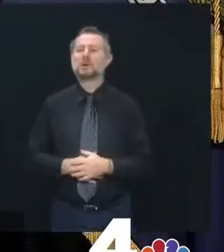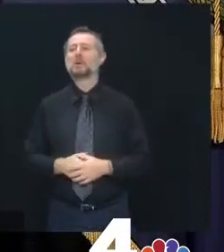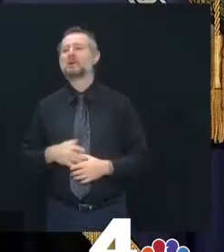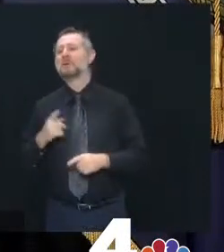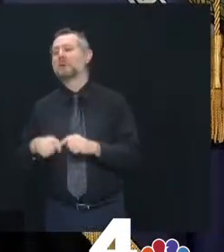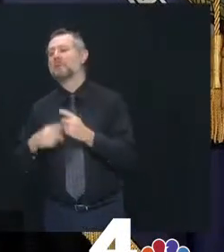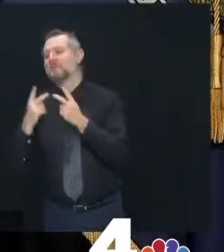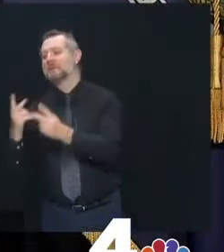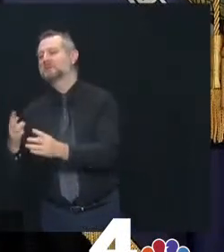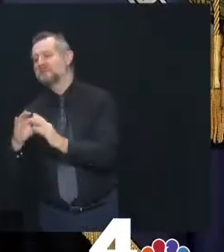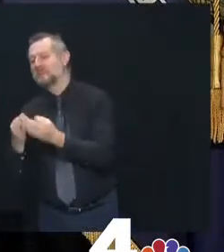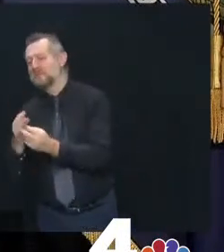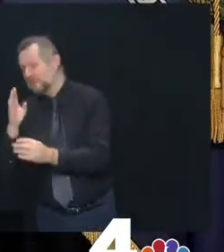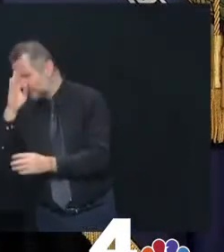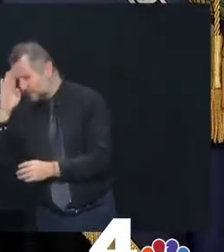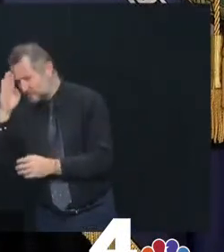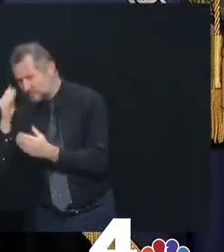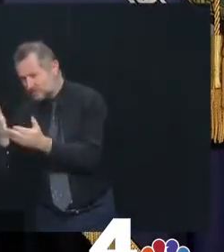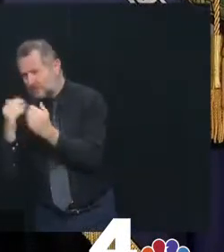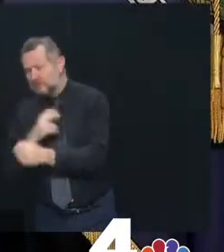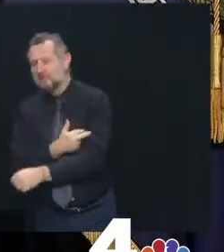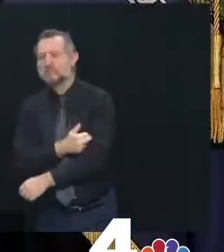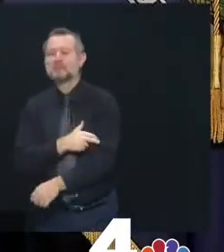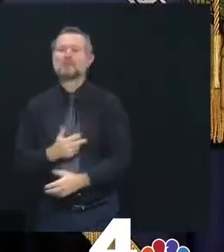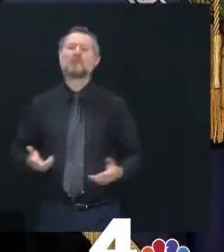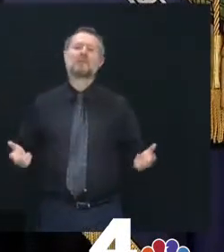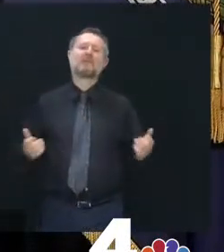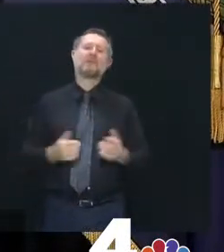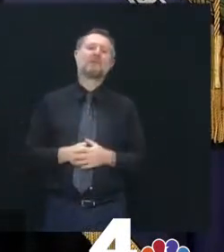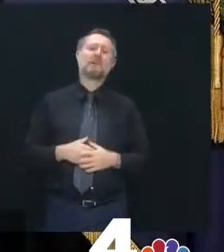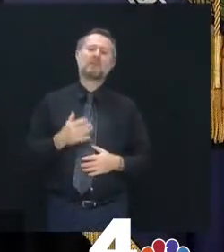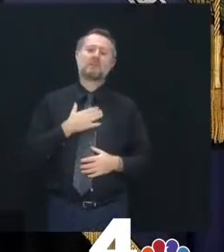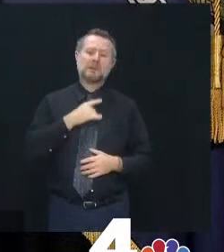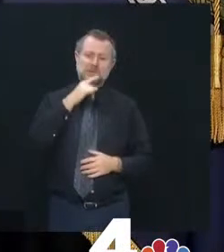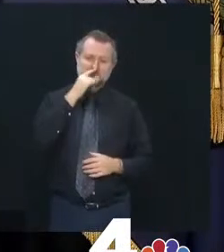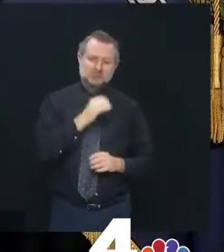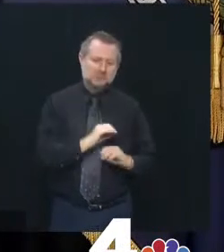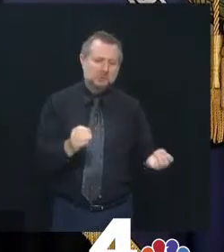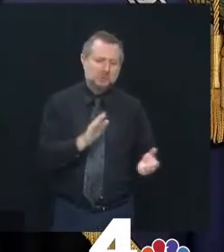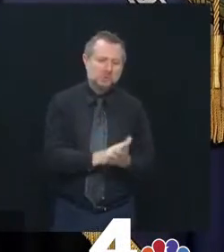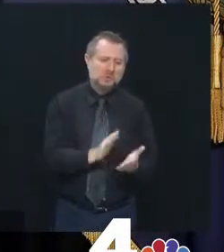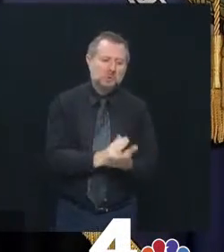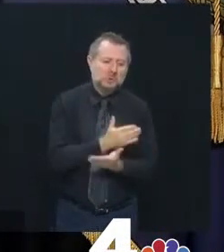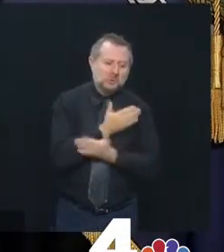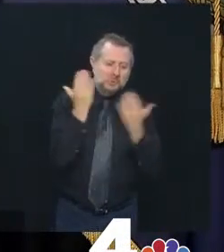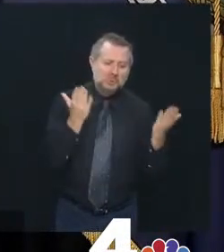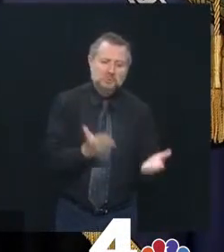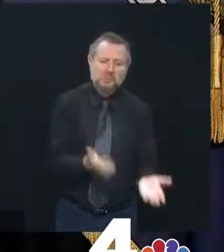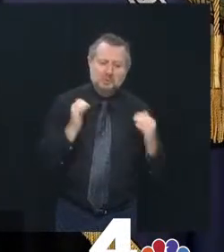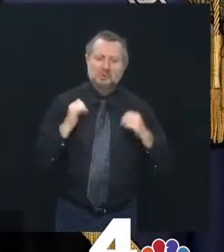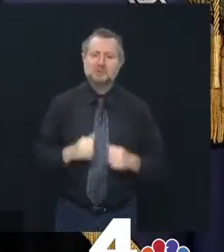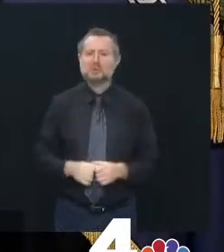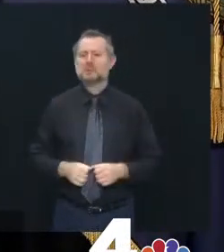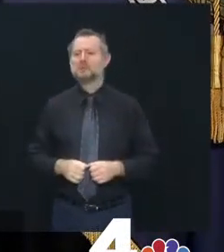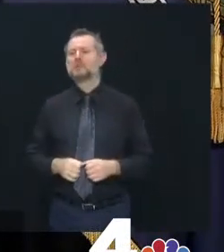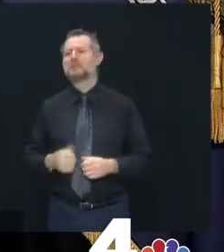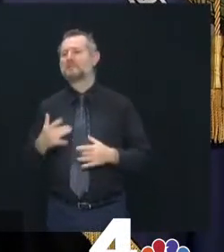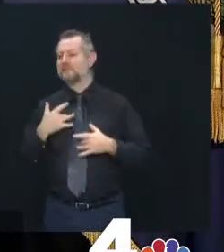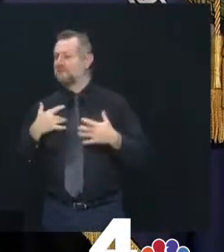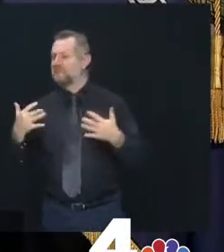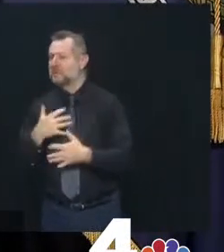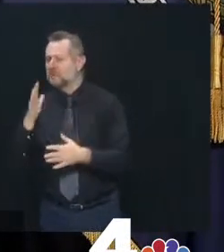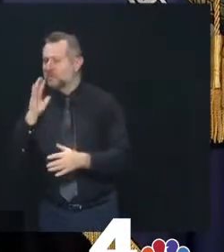in the hospital. My child hasn't gone to school, and I'm afraid is going to fall